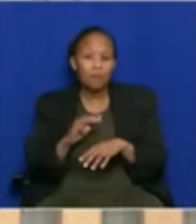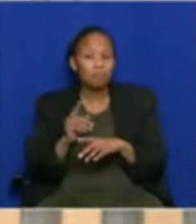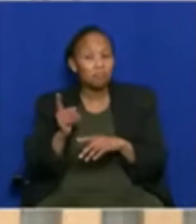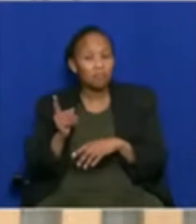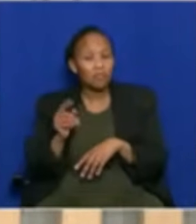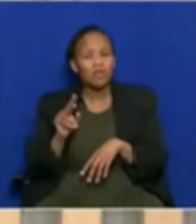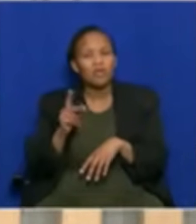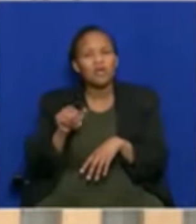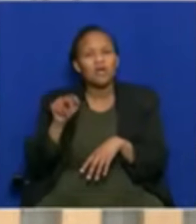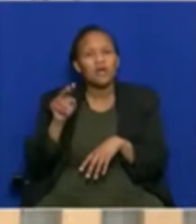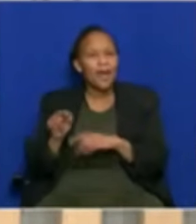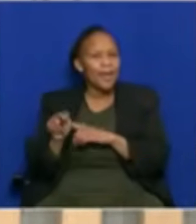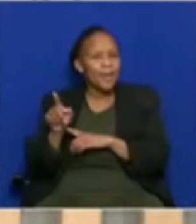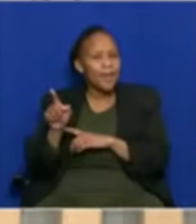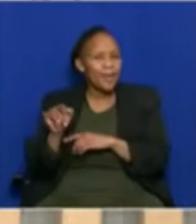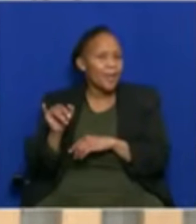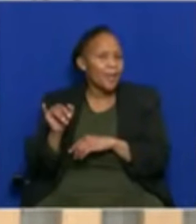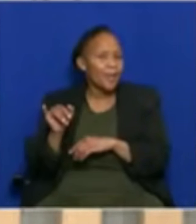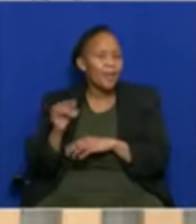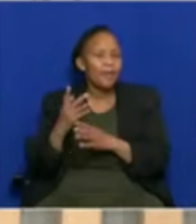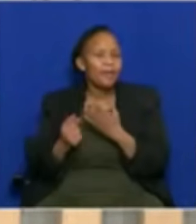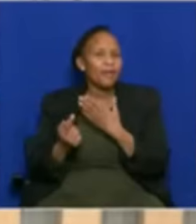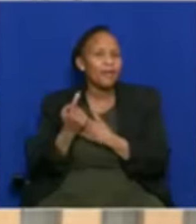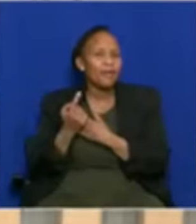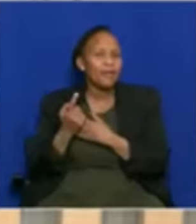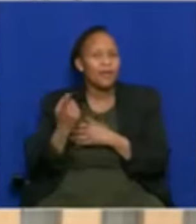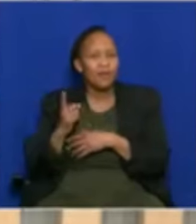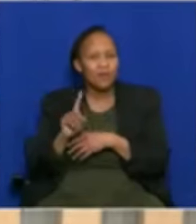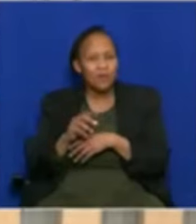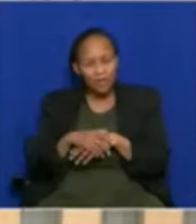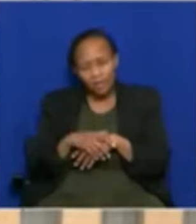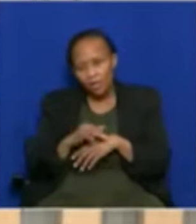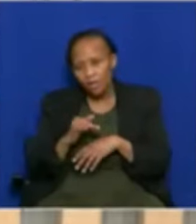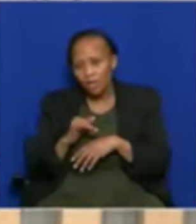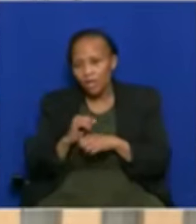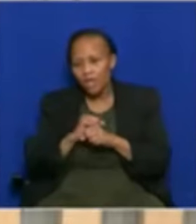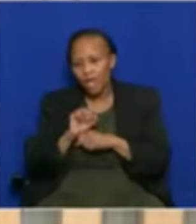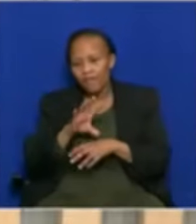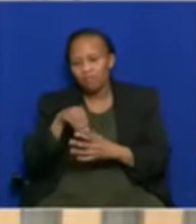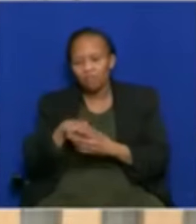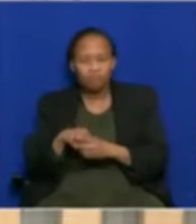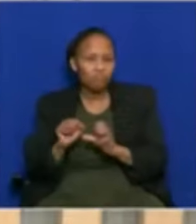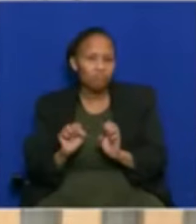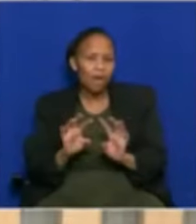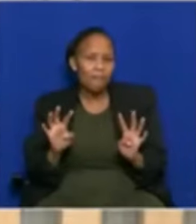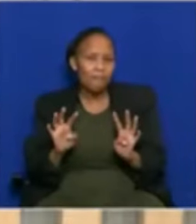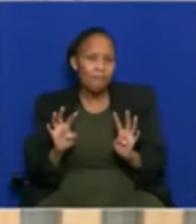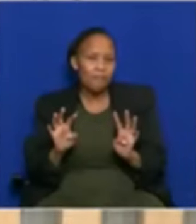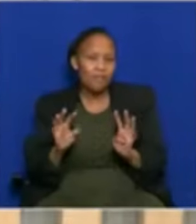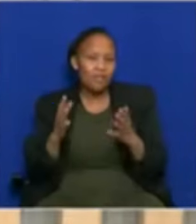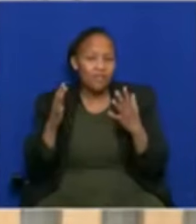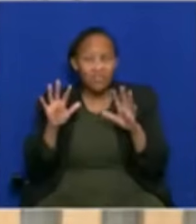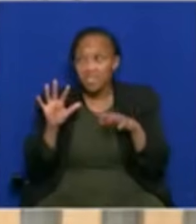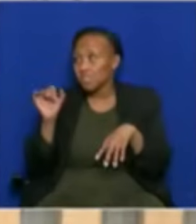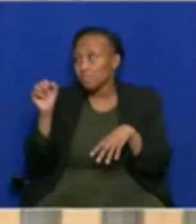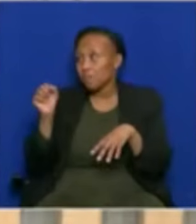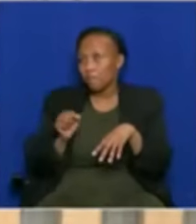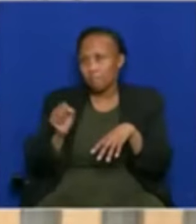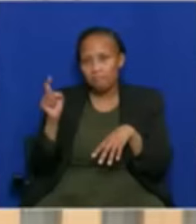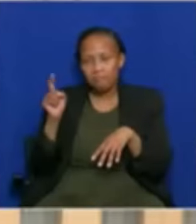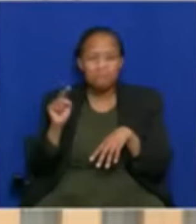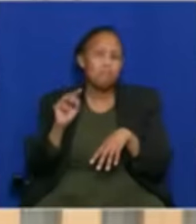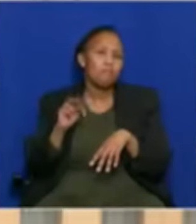a part of an interview panel that appointed Mrs. Mukwele in circumstances where neither